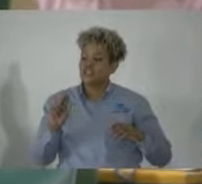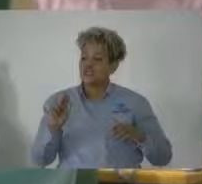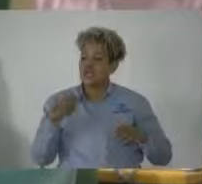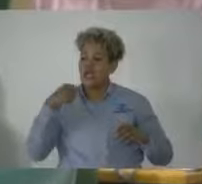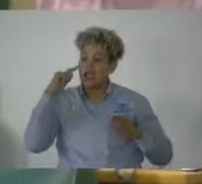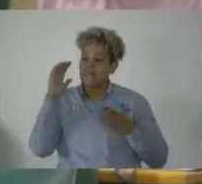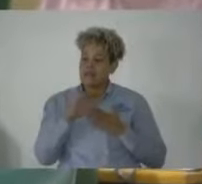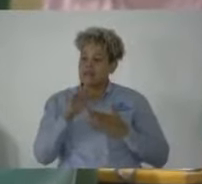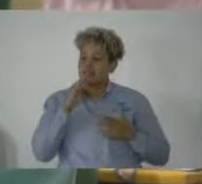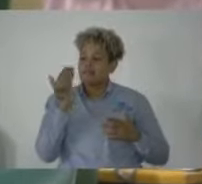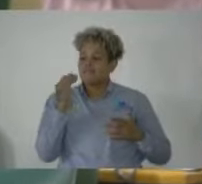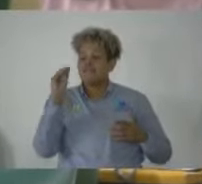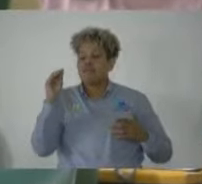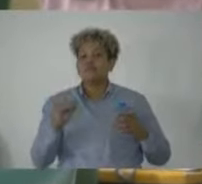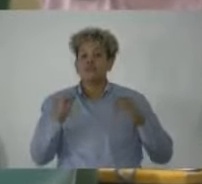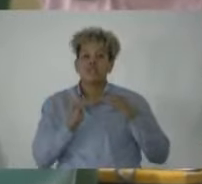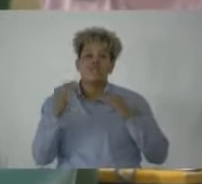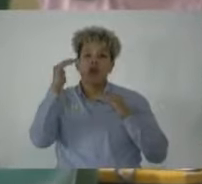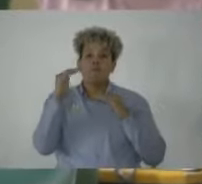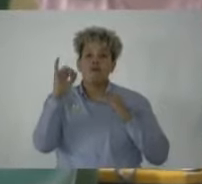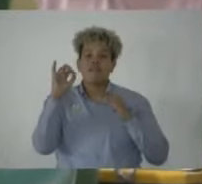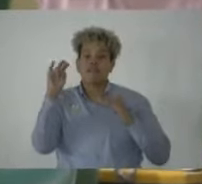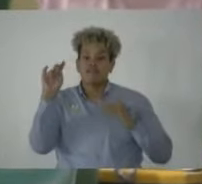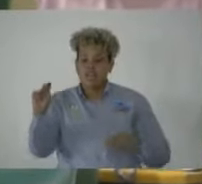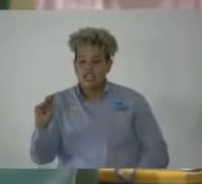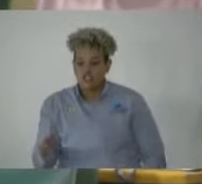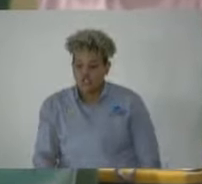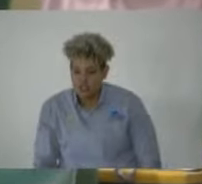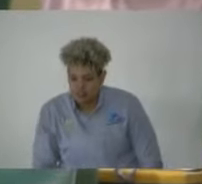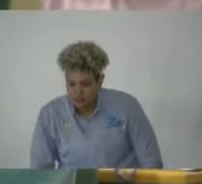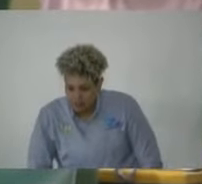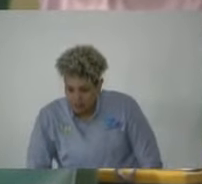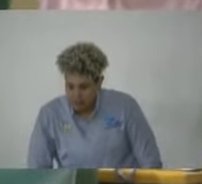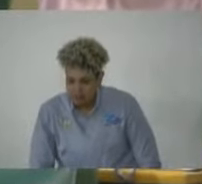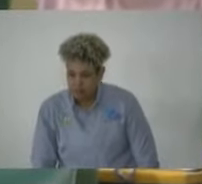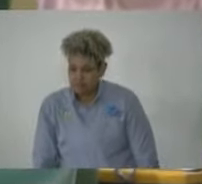number is 15% above the rate of inflation.